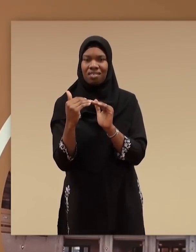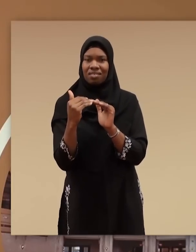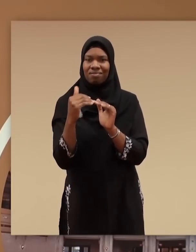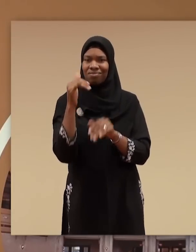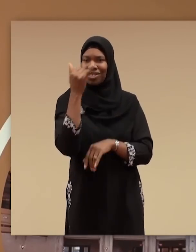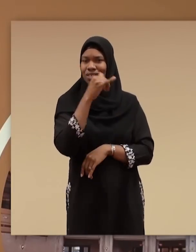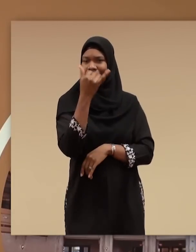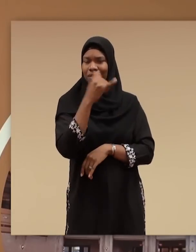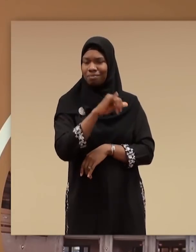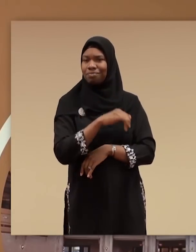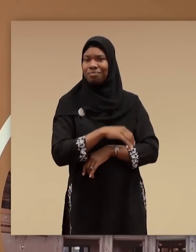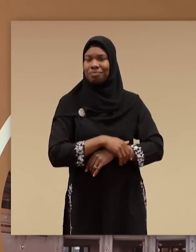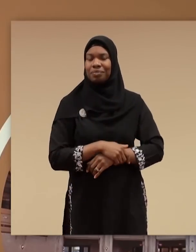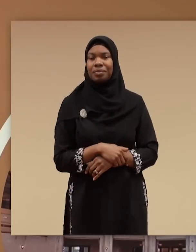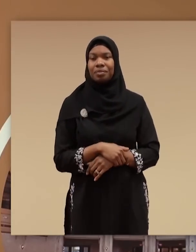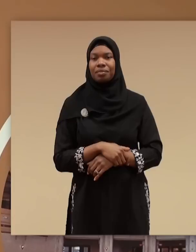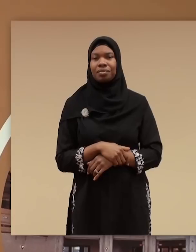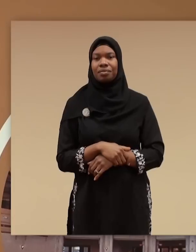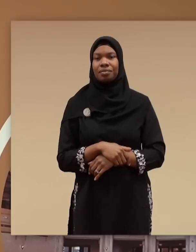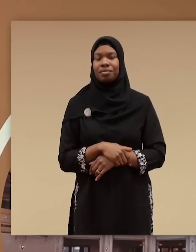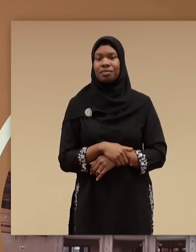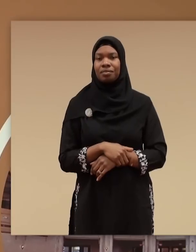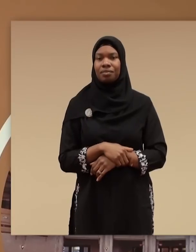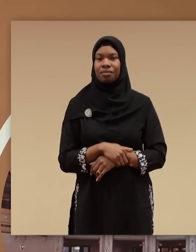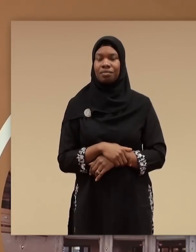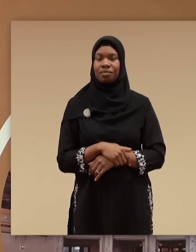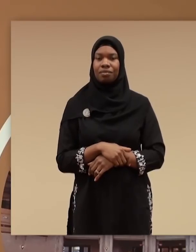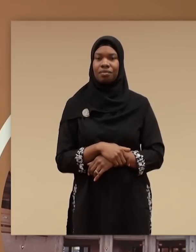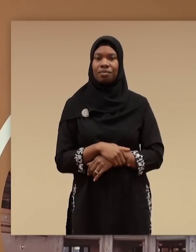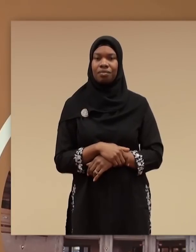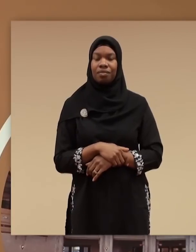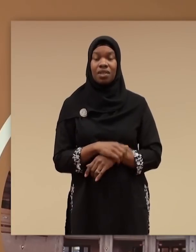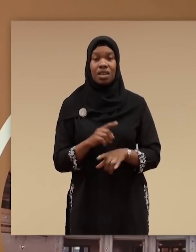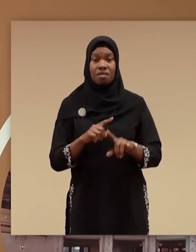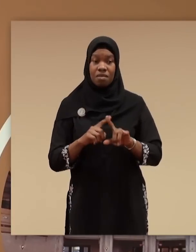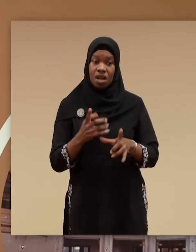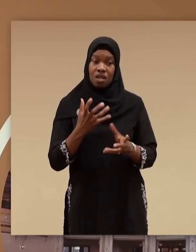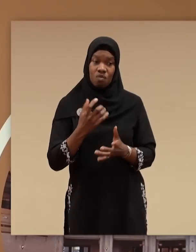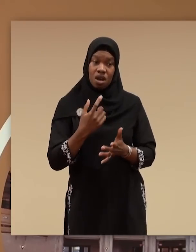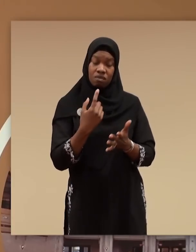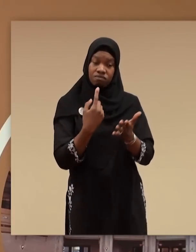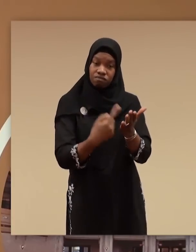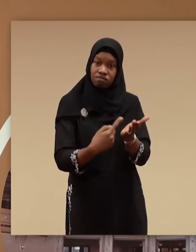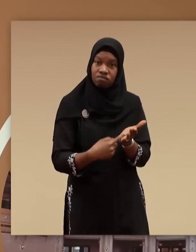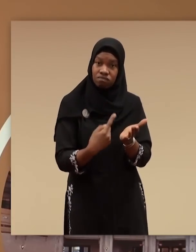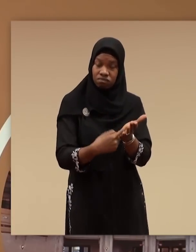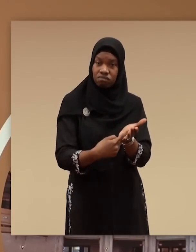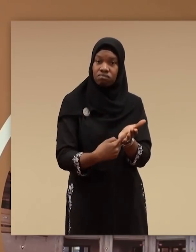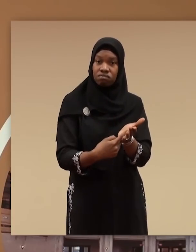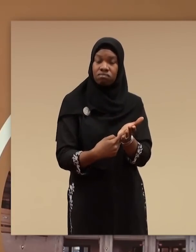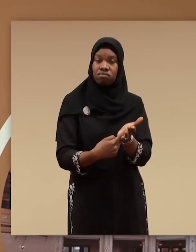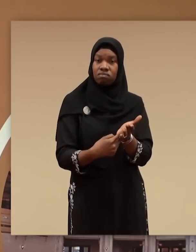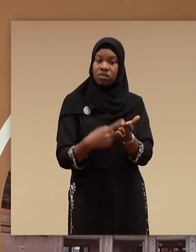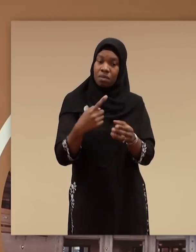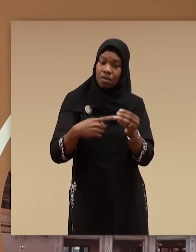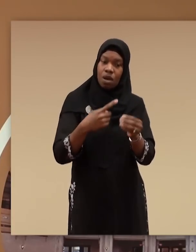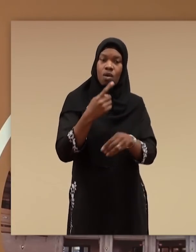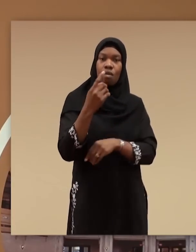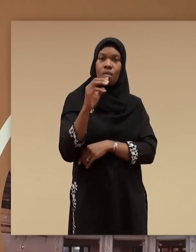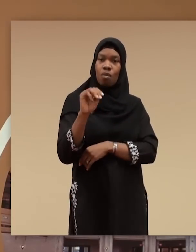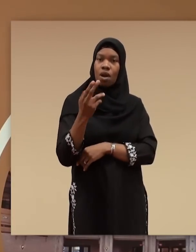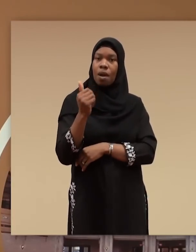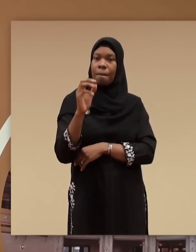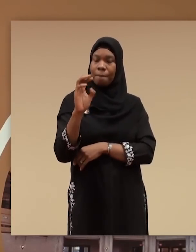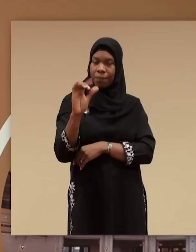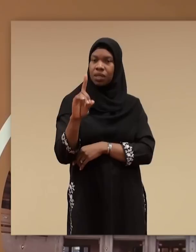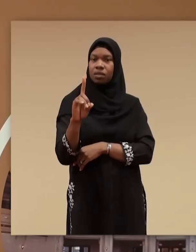But they wanted to talk to Muhammad in his presence, and Abu Talib summoned Muhammad sallallahu alaihi wasallam. And when he came